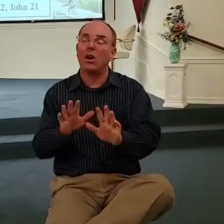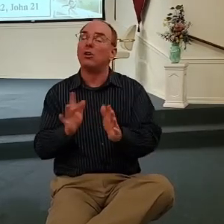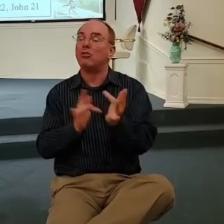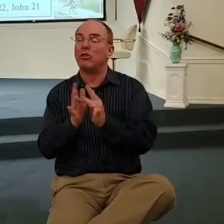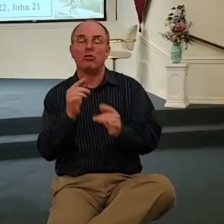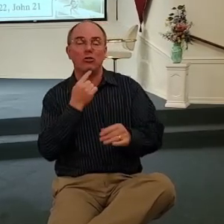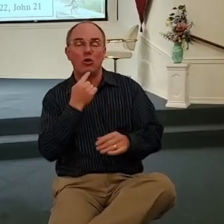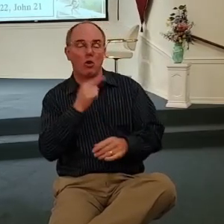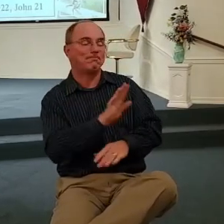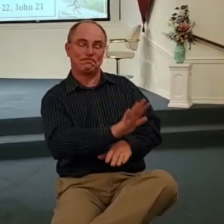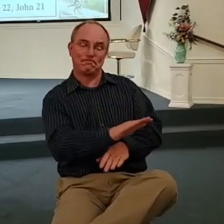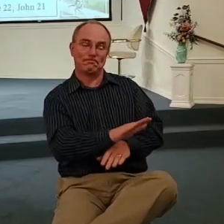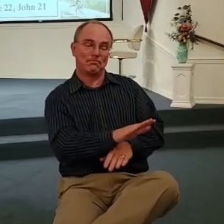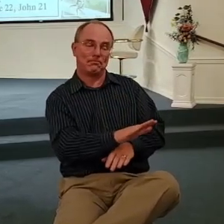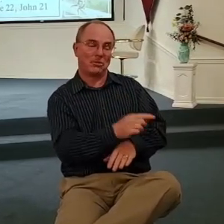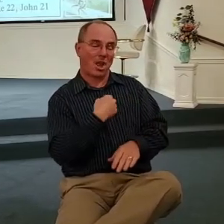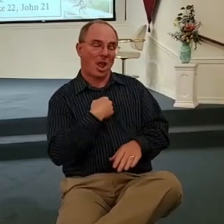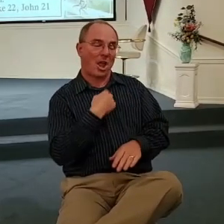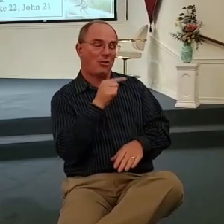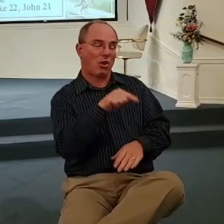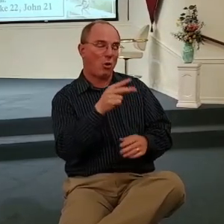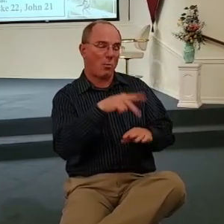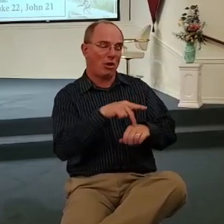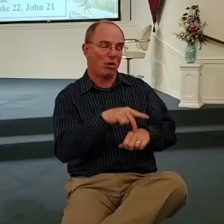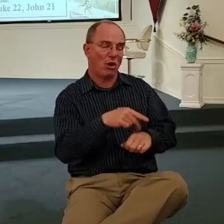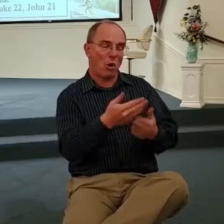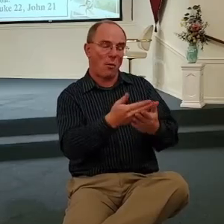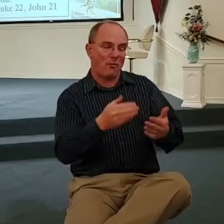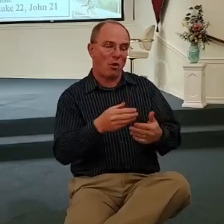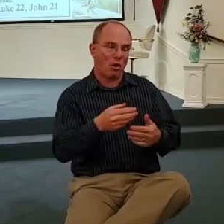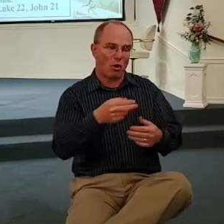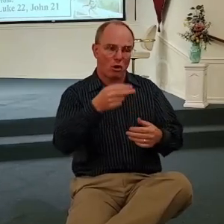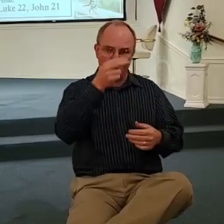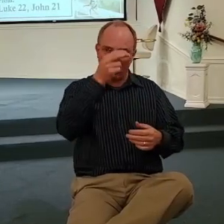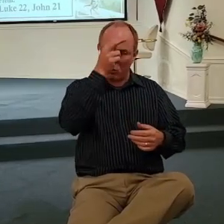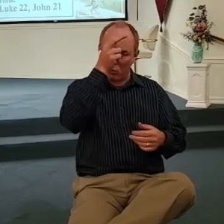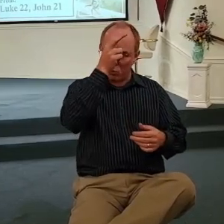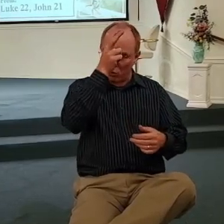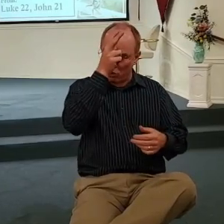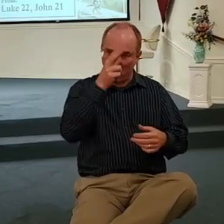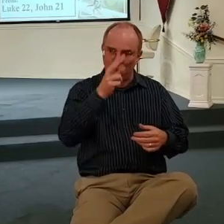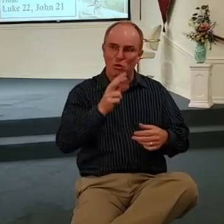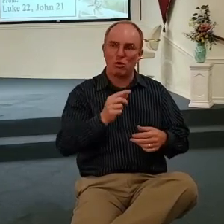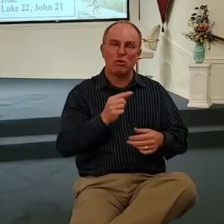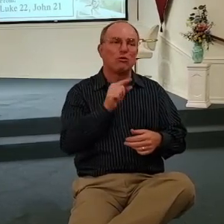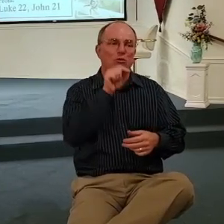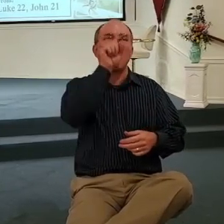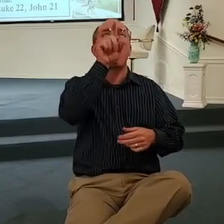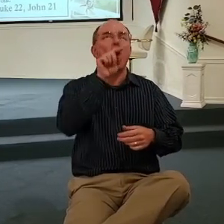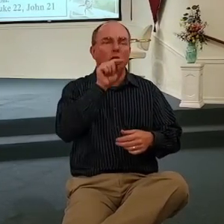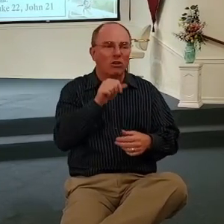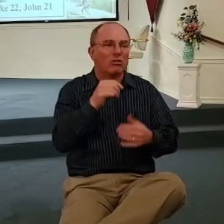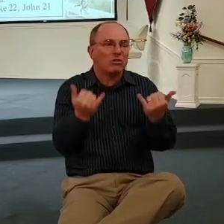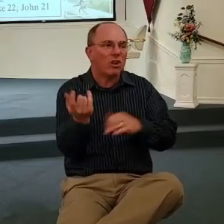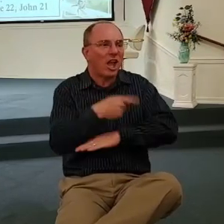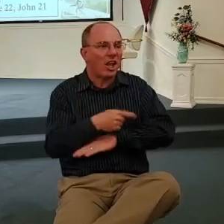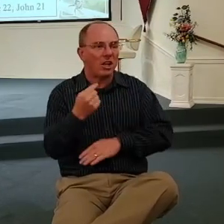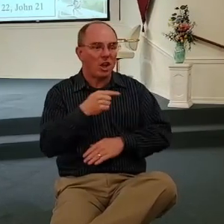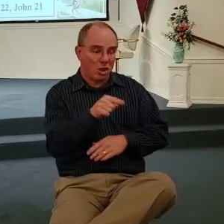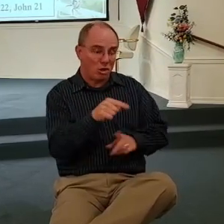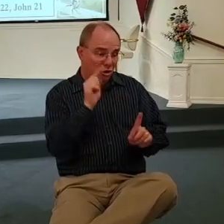Jesus, "I tell you, Peter, before the rooster crows today, you will deny me 3 times."